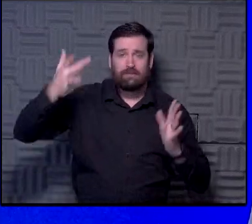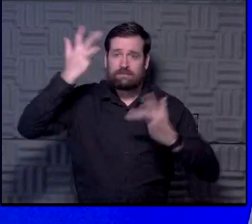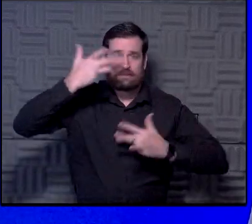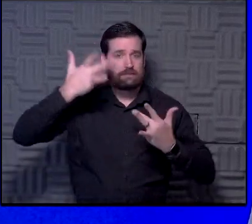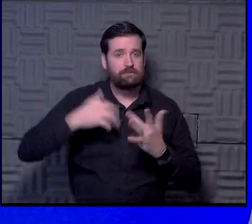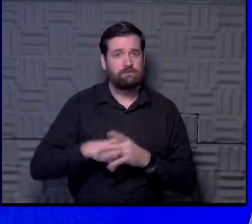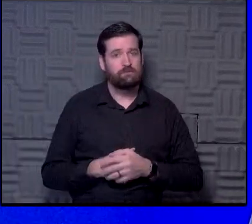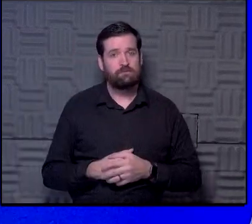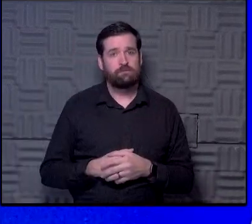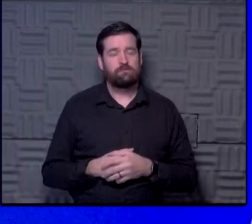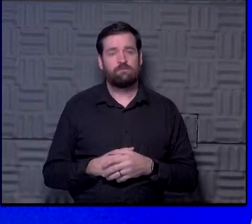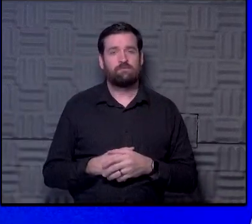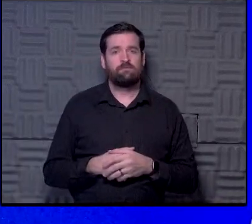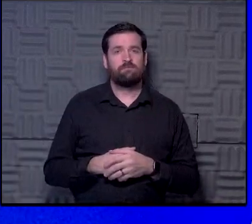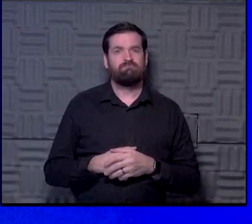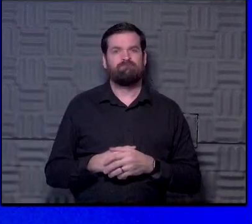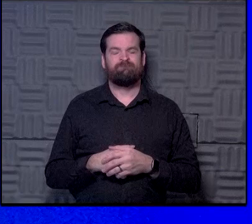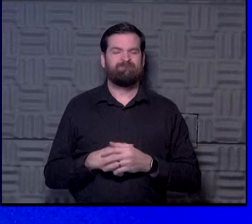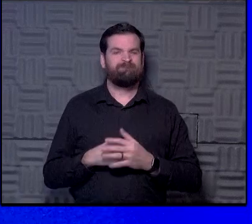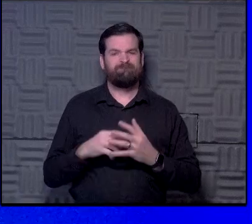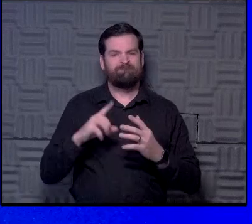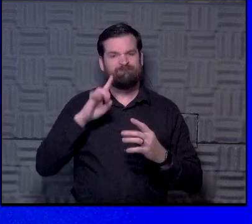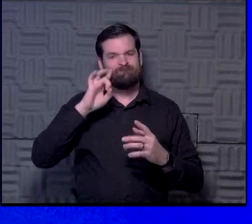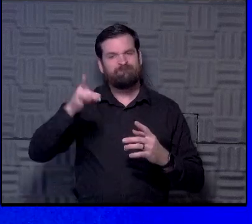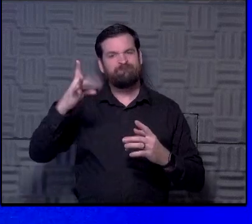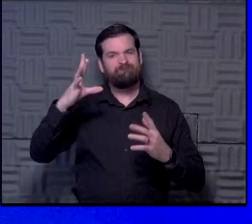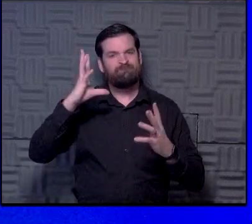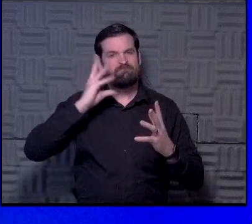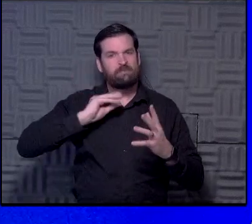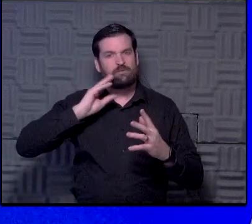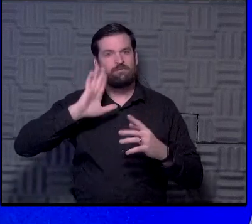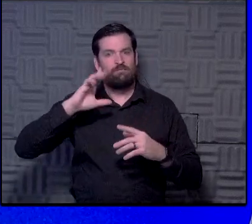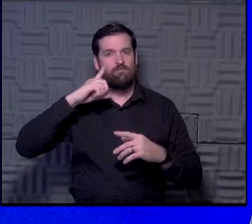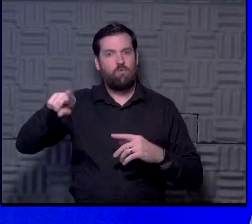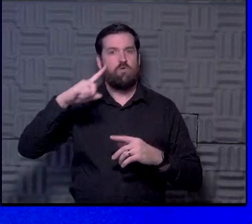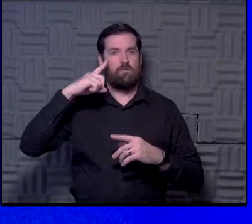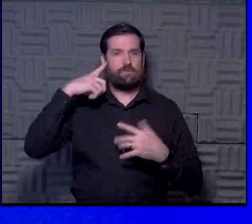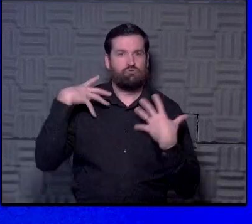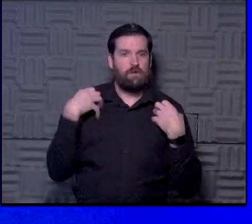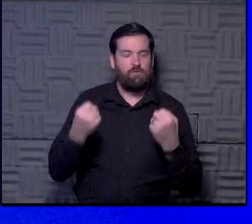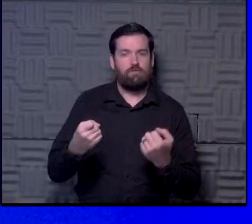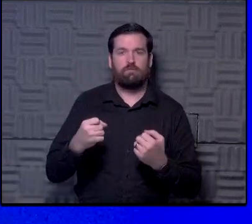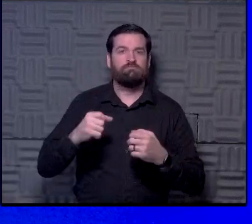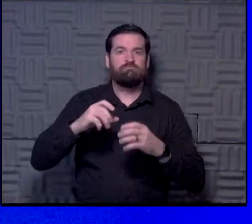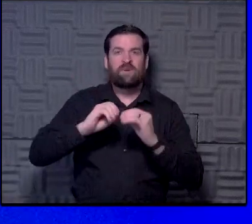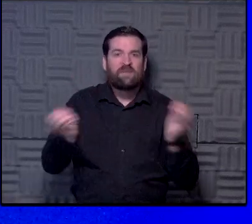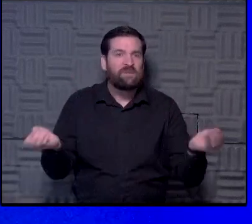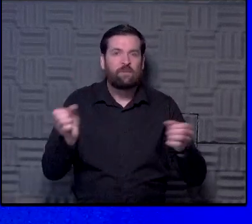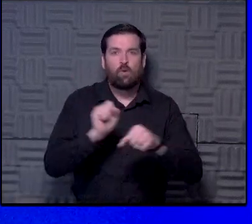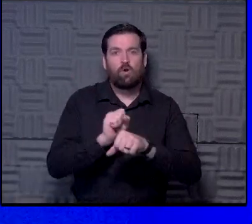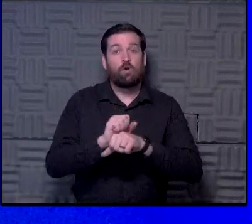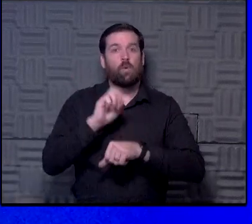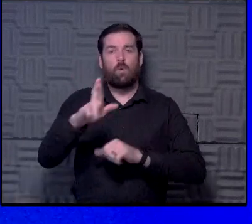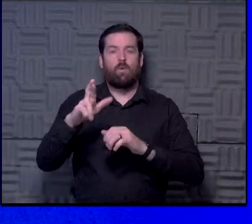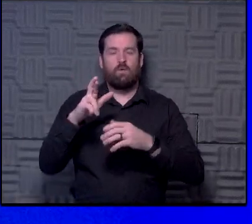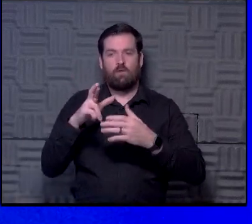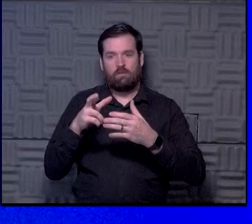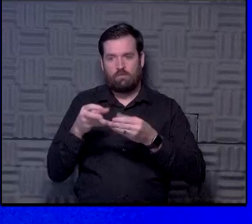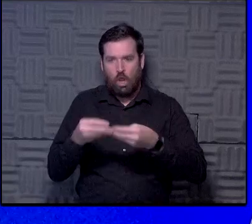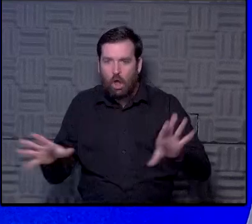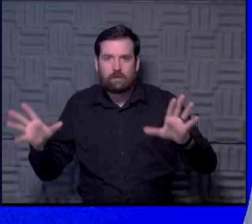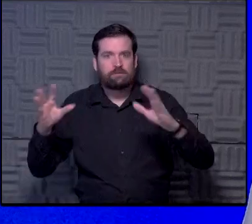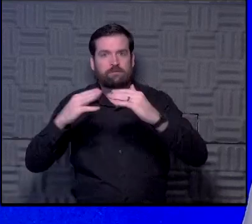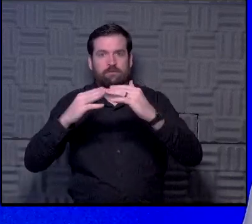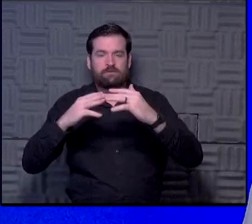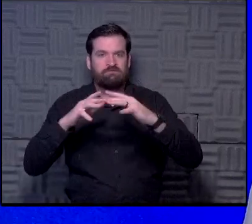it's the traumatic issues there in their mental health because of lack of work or, like you said, getting displaced, things of all that